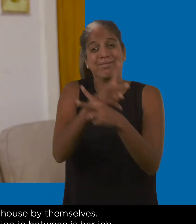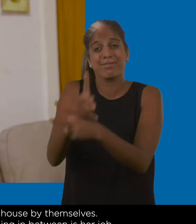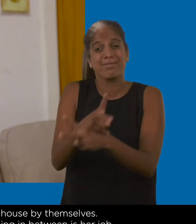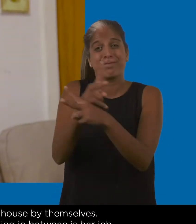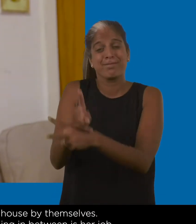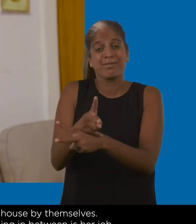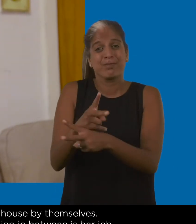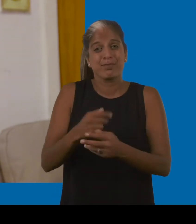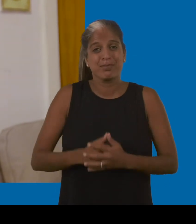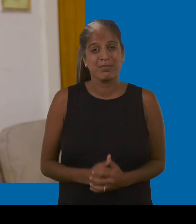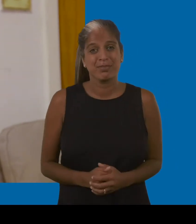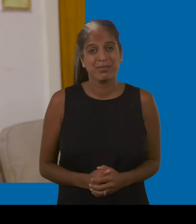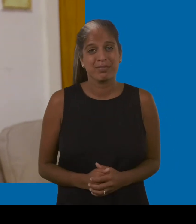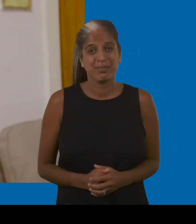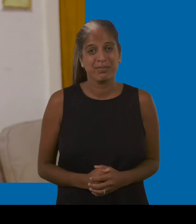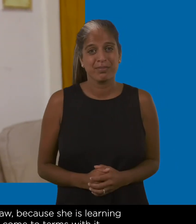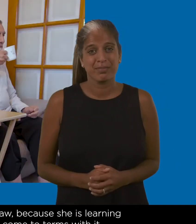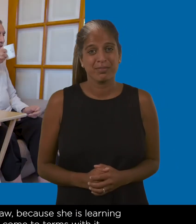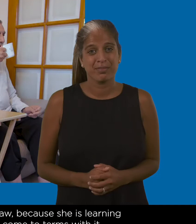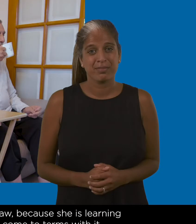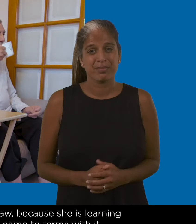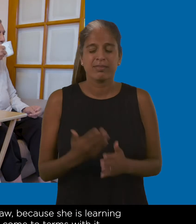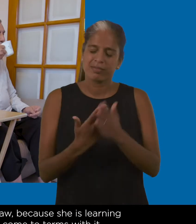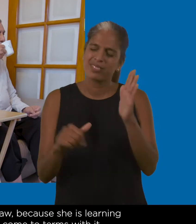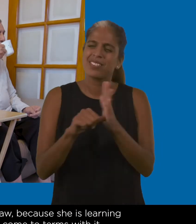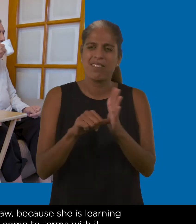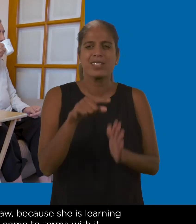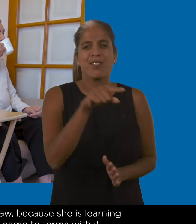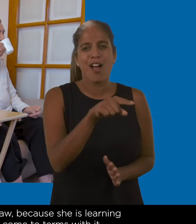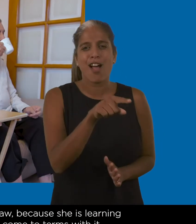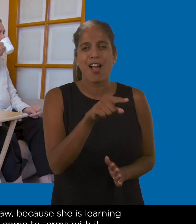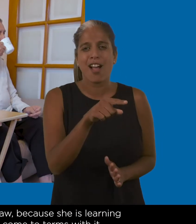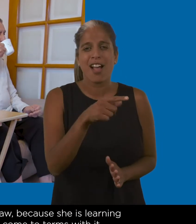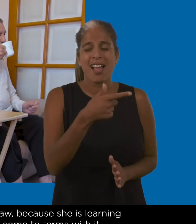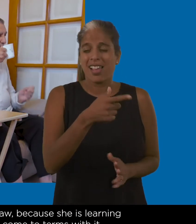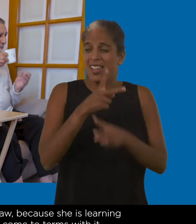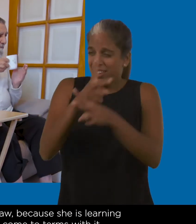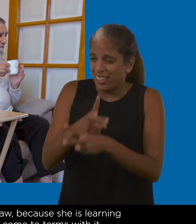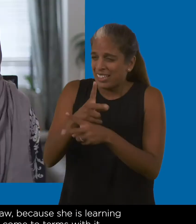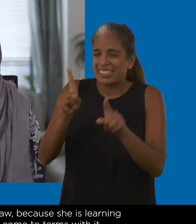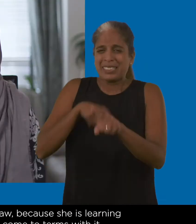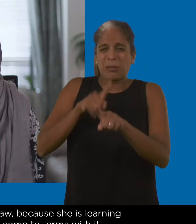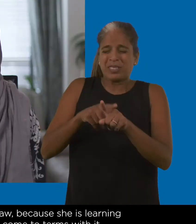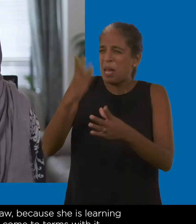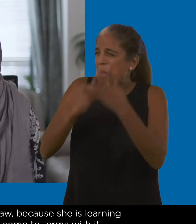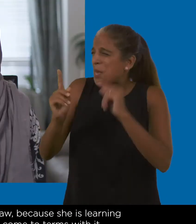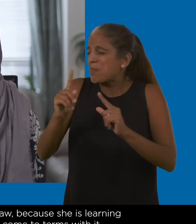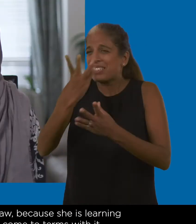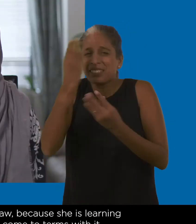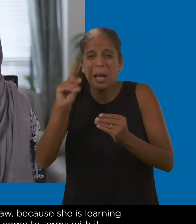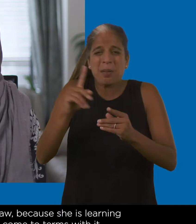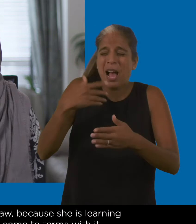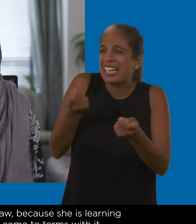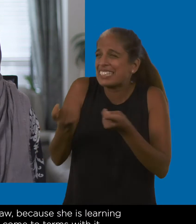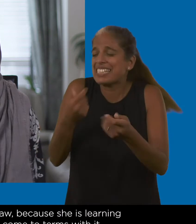between is her job. It's been difficult for my mother-in-law because she's learning as well on how to deal